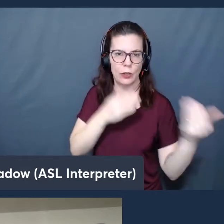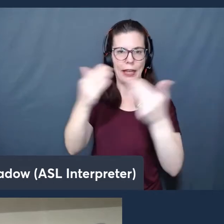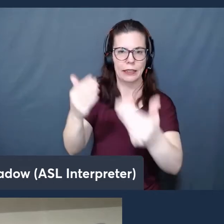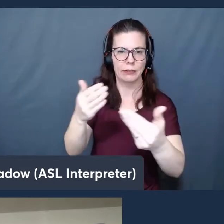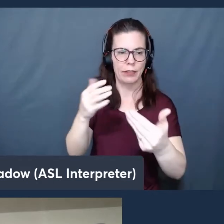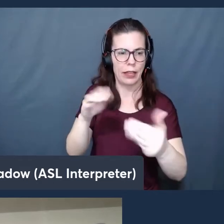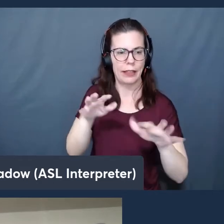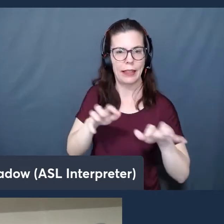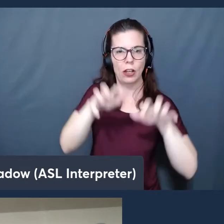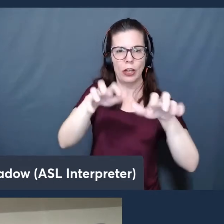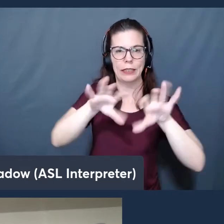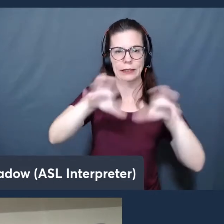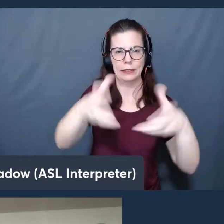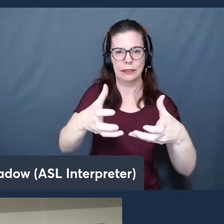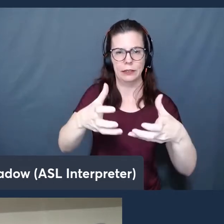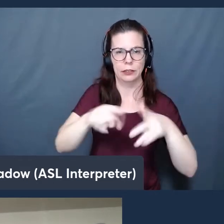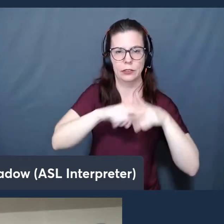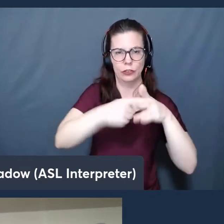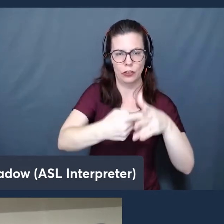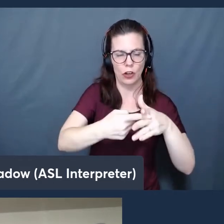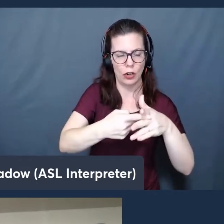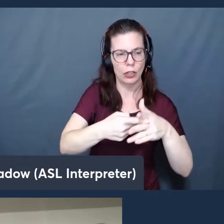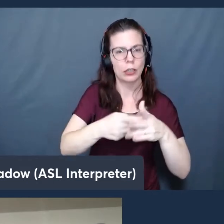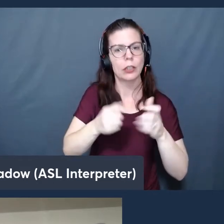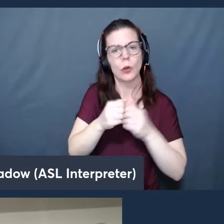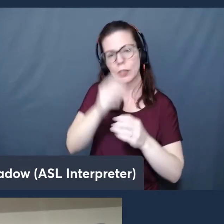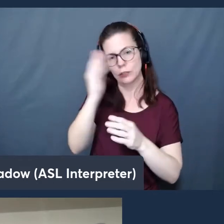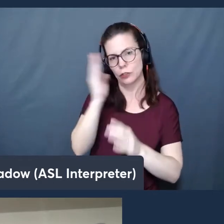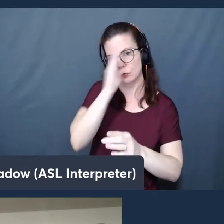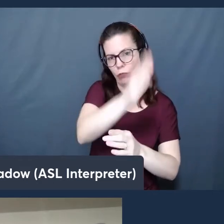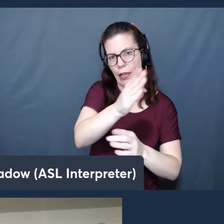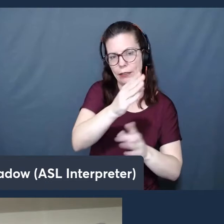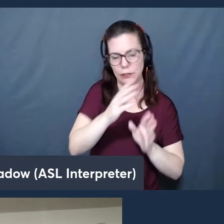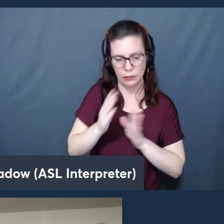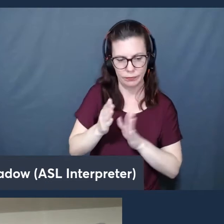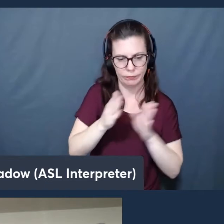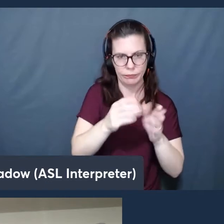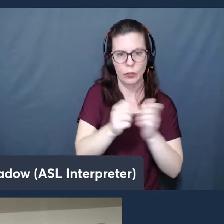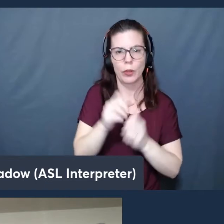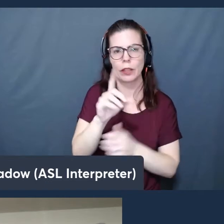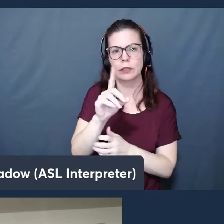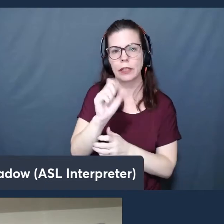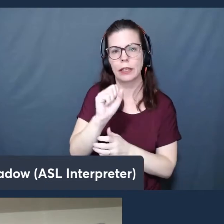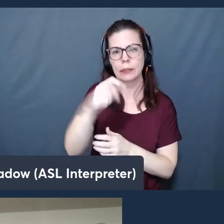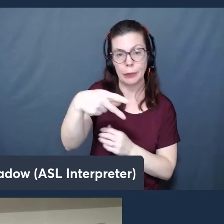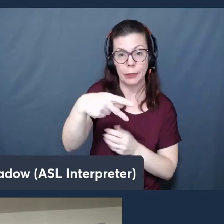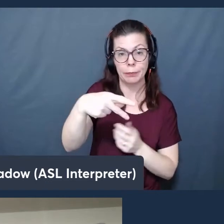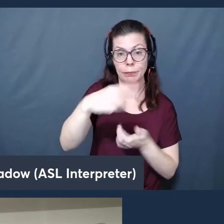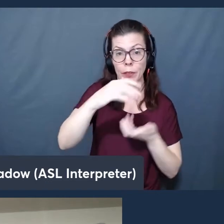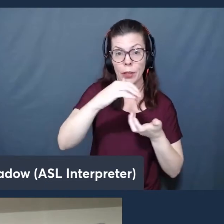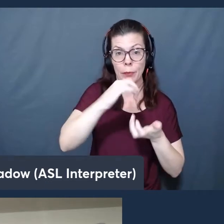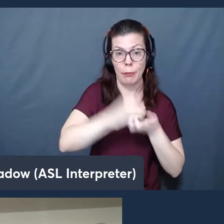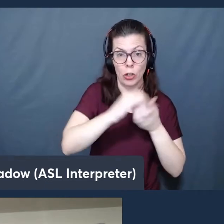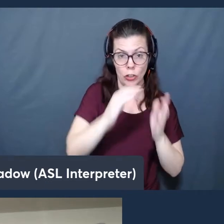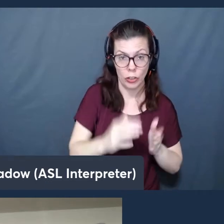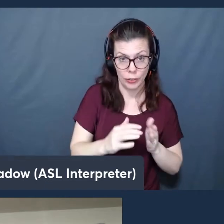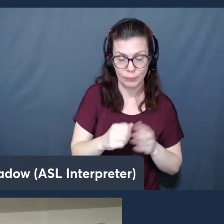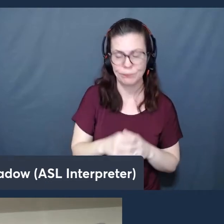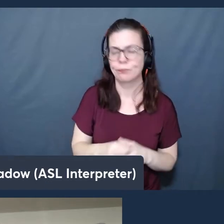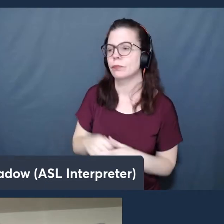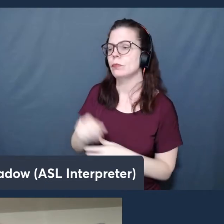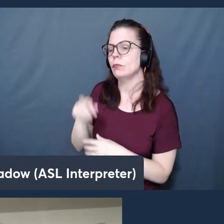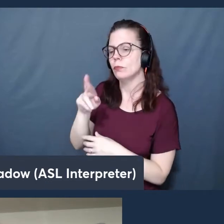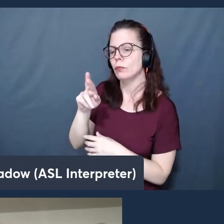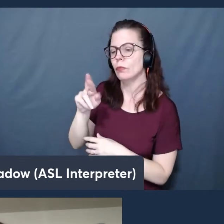audience segment through direct activation pipes with your DSP partner. Um, okay. Ramp